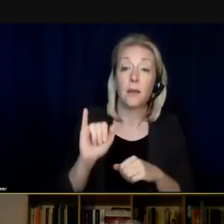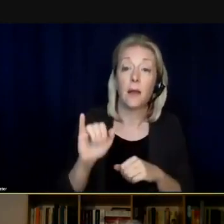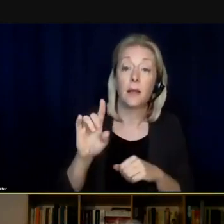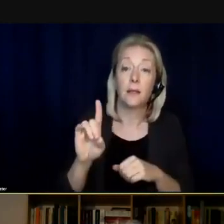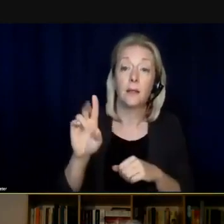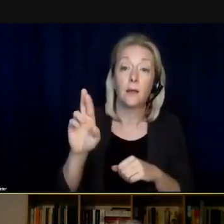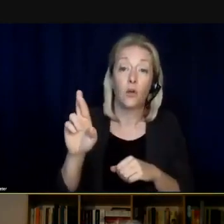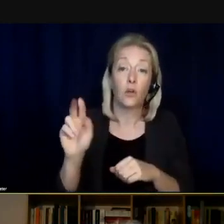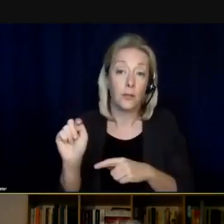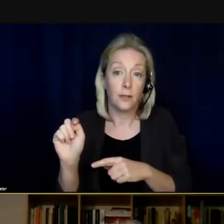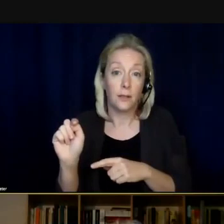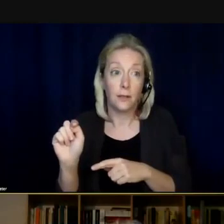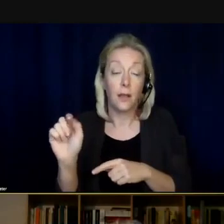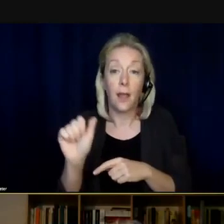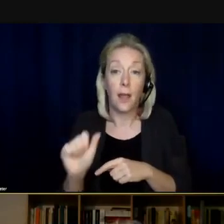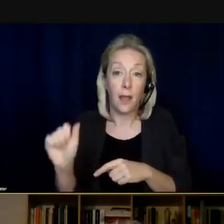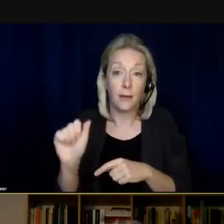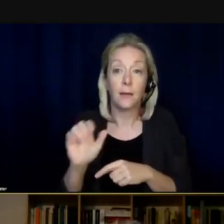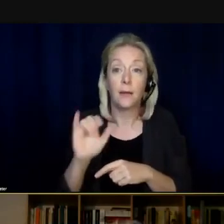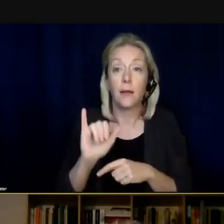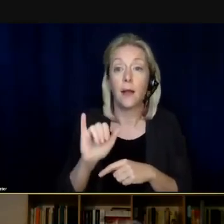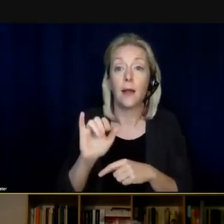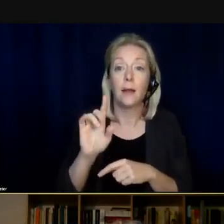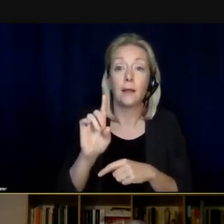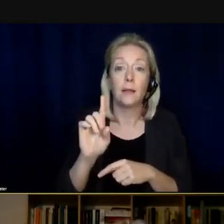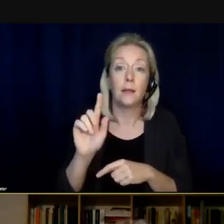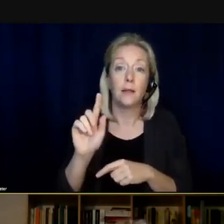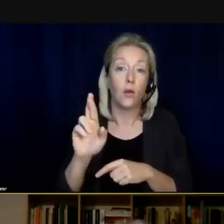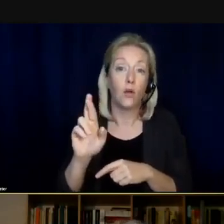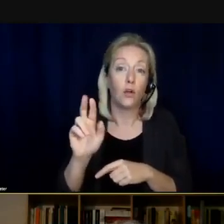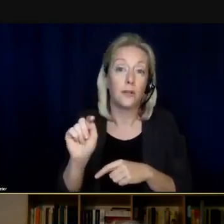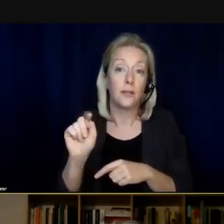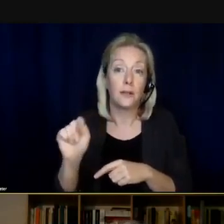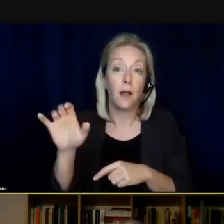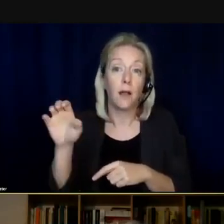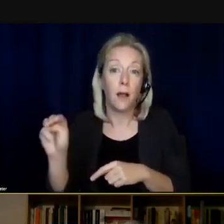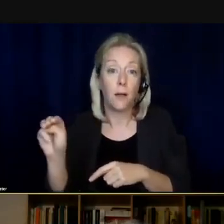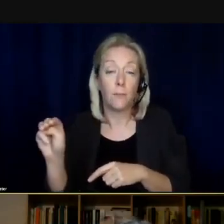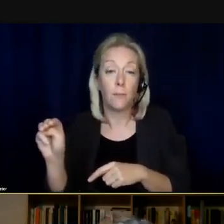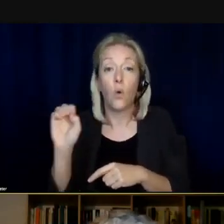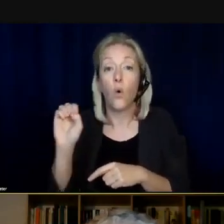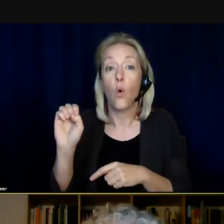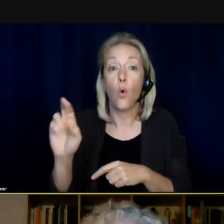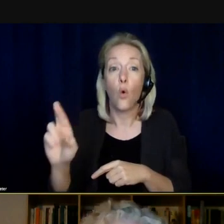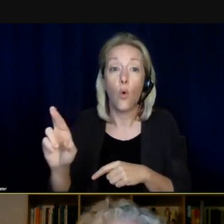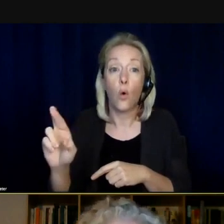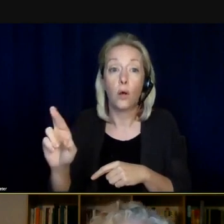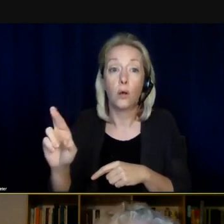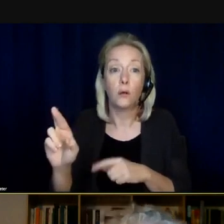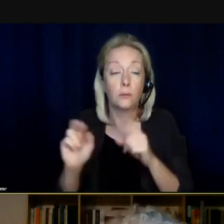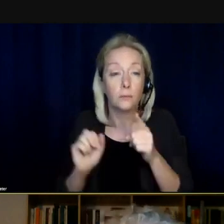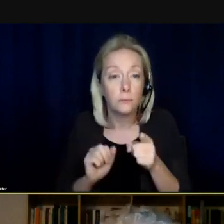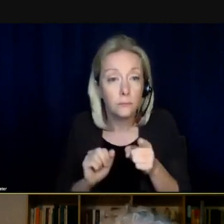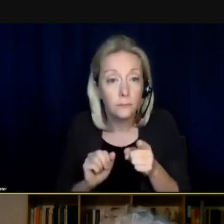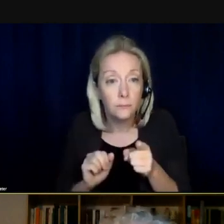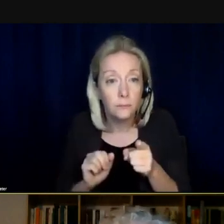IDRT at IDRT.com. We'll answer you probably within a matter of minutes to a